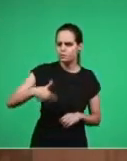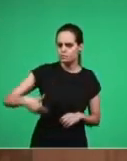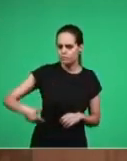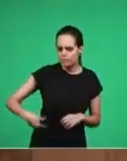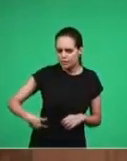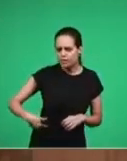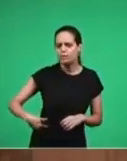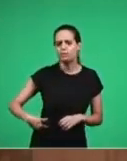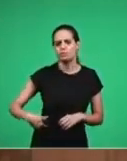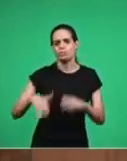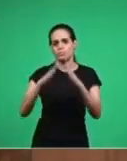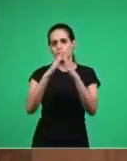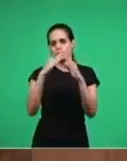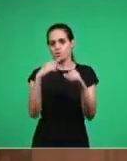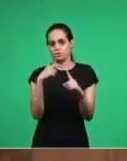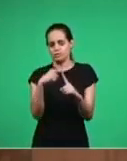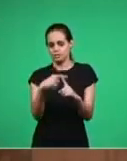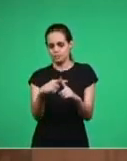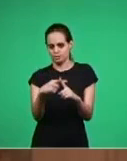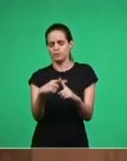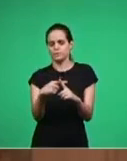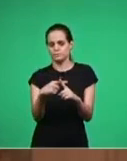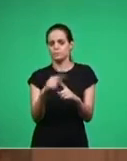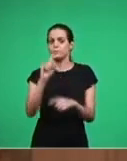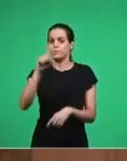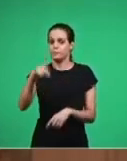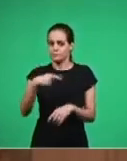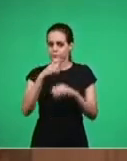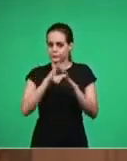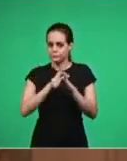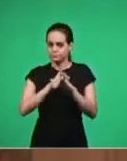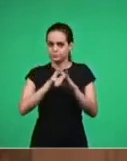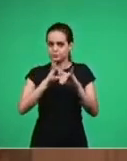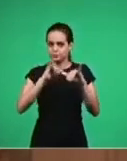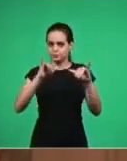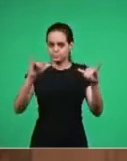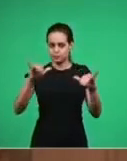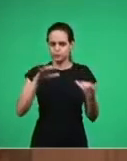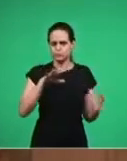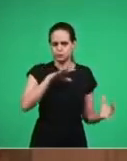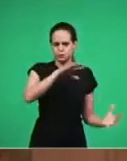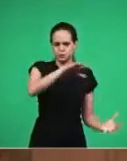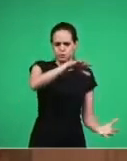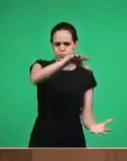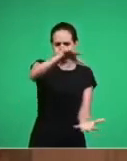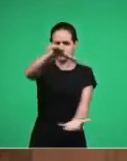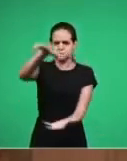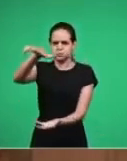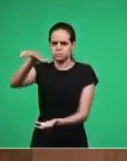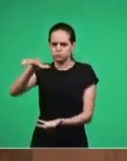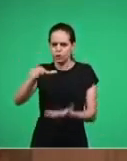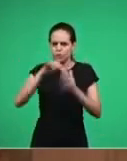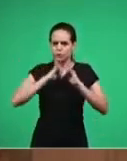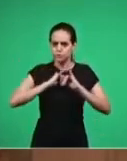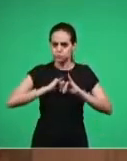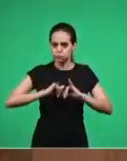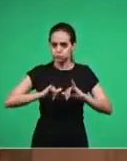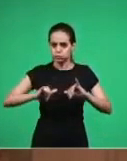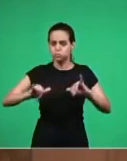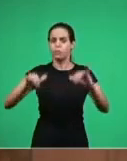We're trying to improve our government of the church, the ministry, our church in